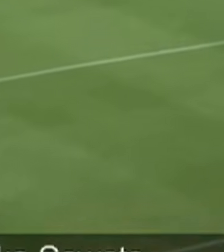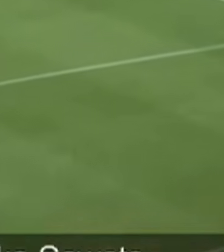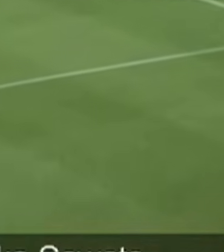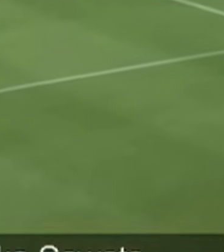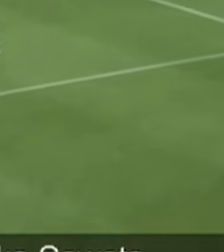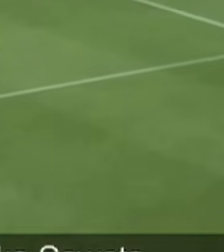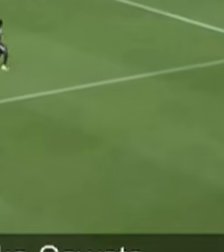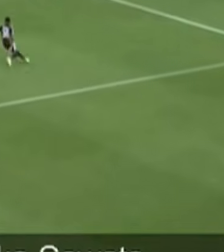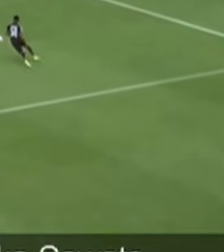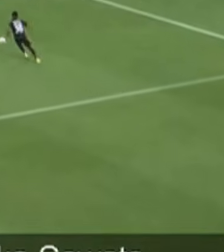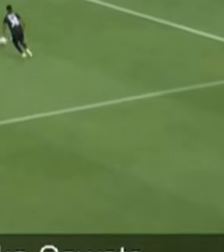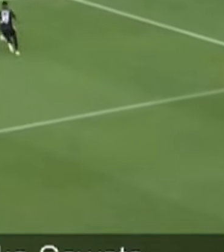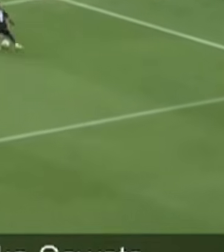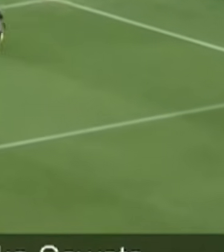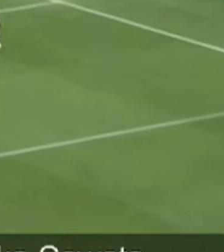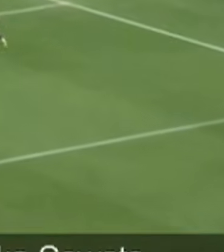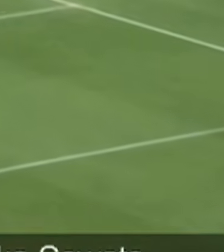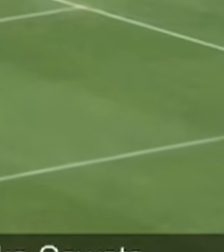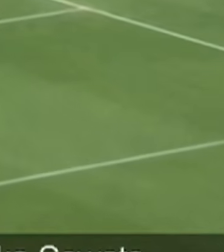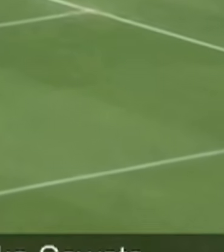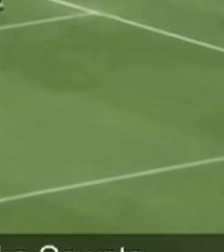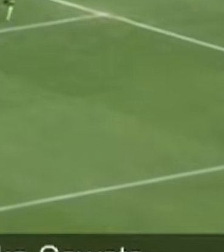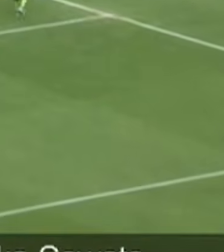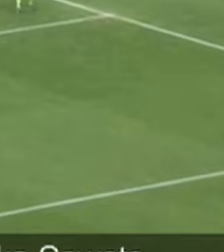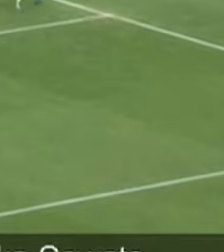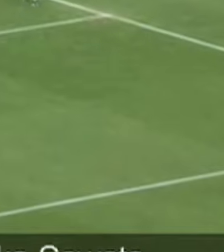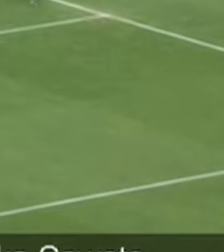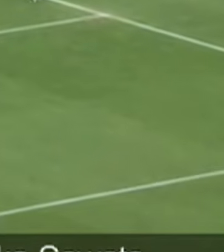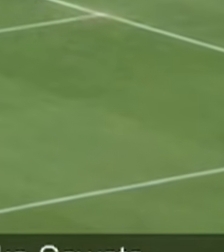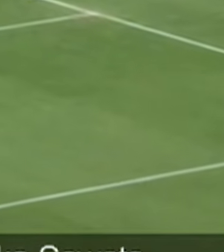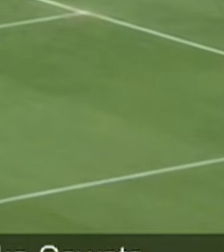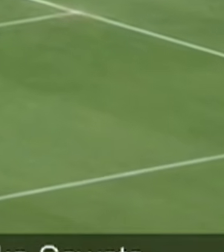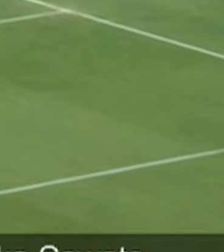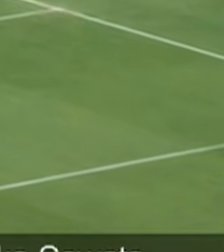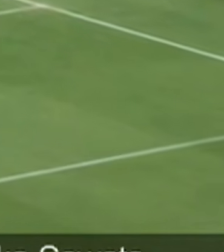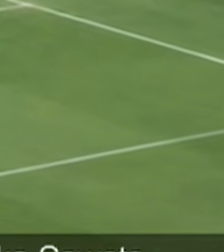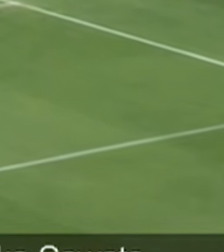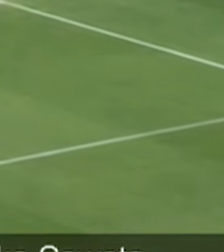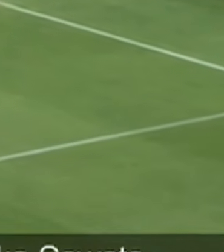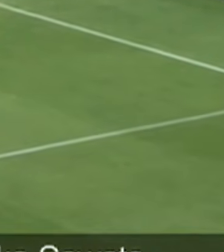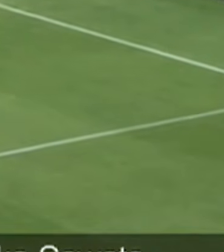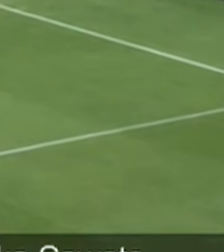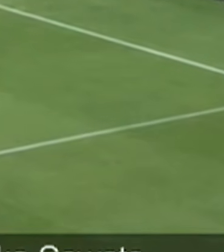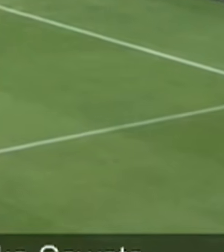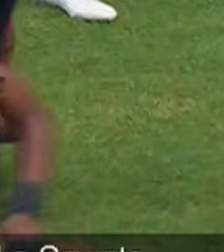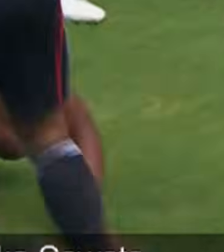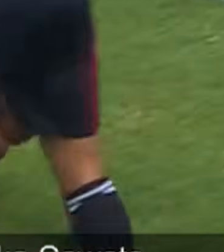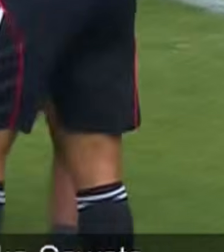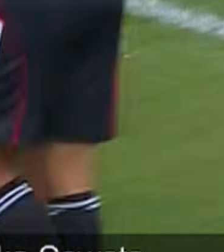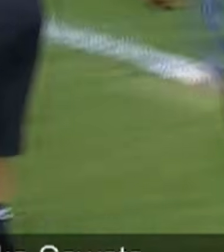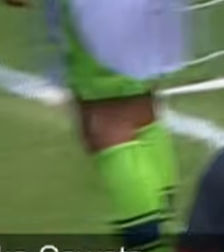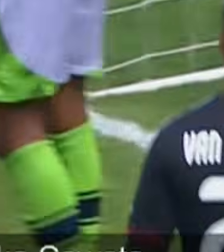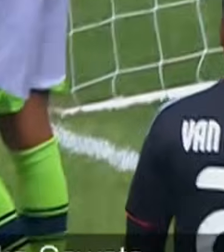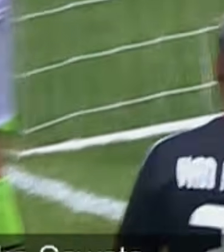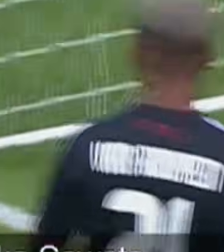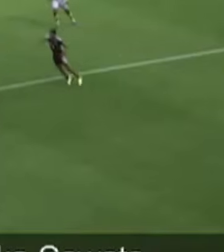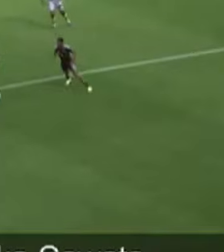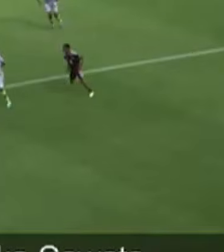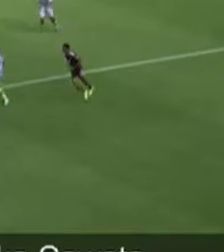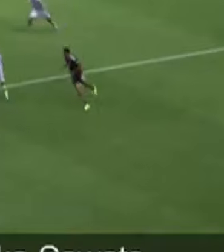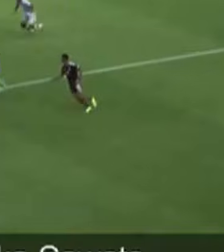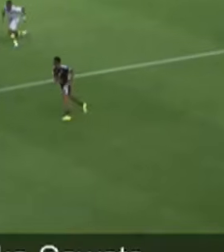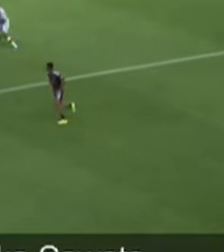bekroonde digter, skrywer en storieverteller Dr. Diana for Pirates drives it across and Butuma has scored. Veeboere meen